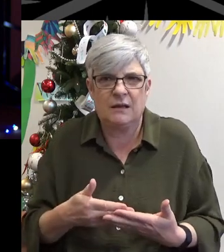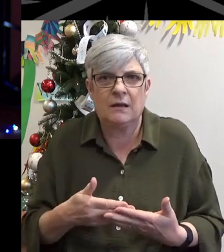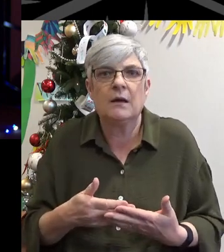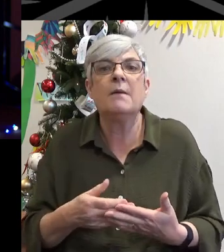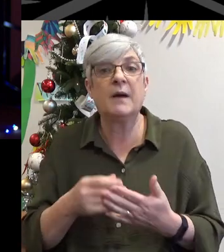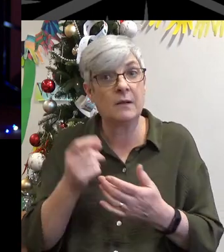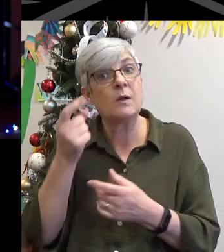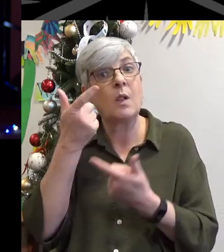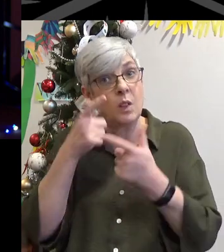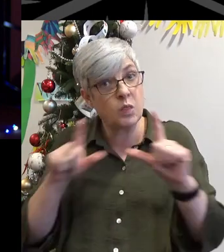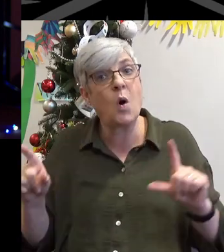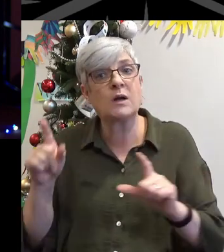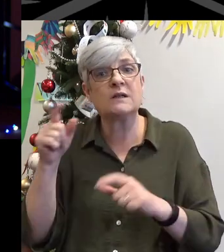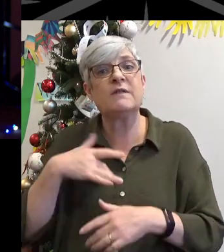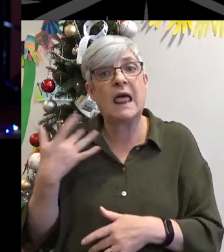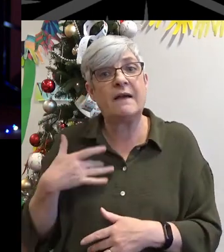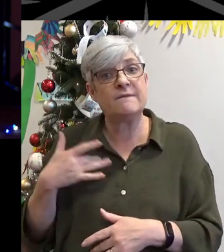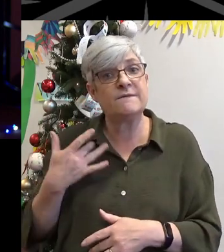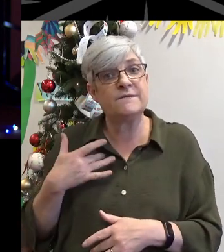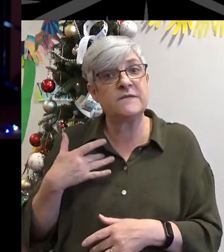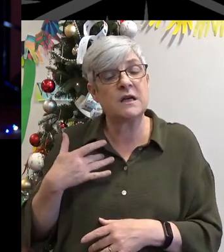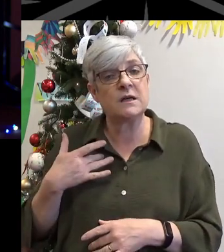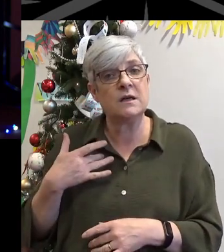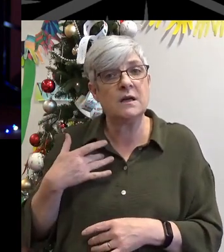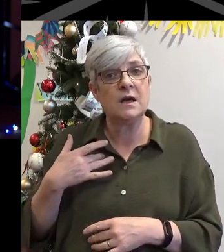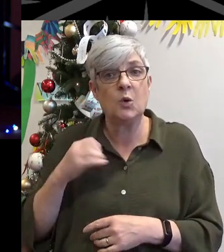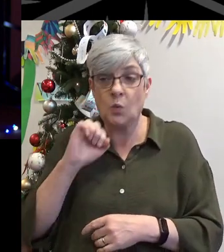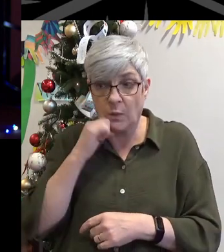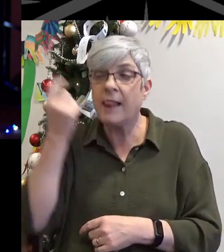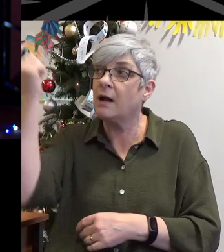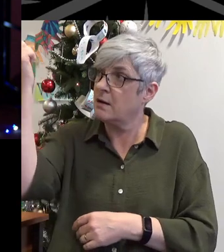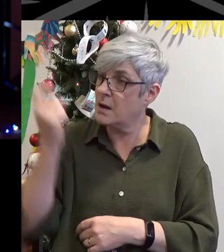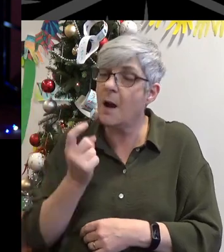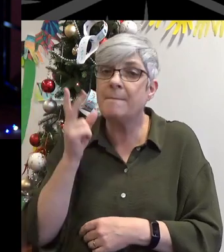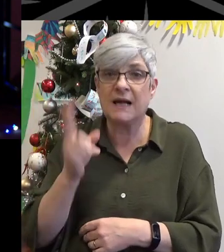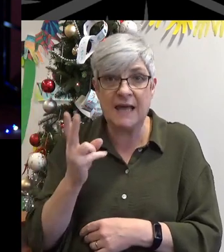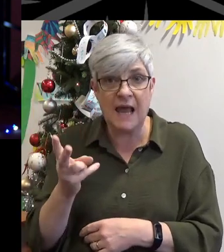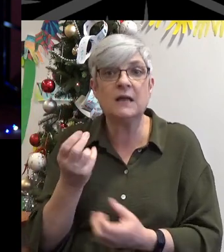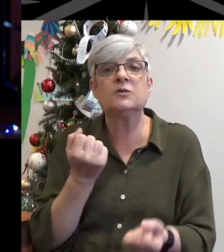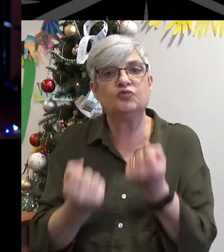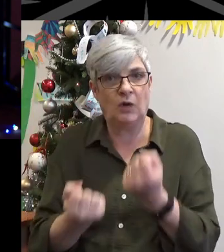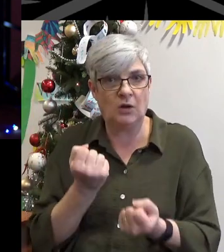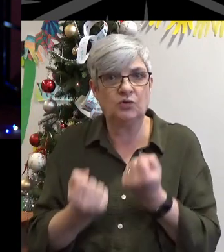but the Lord of life and the one who will come again to judge the world.